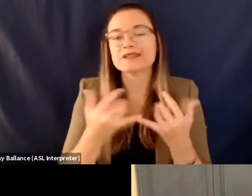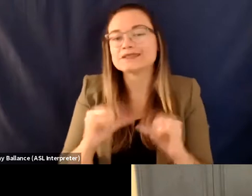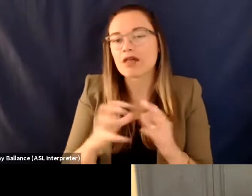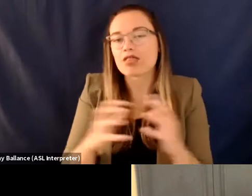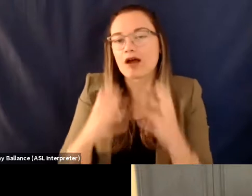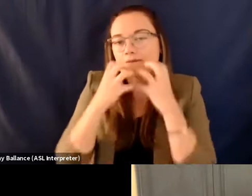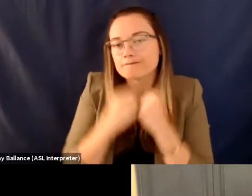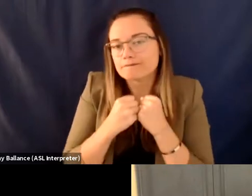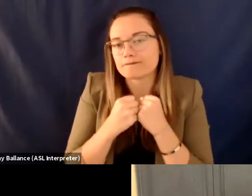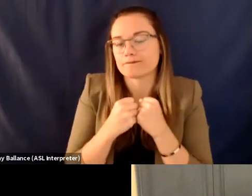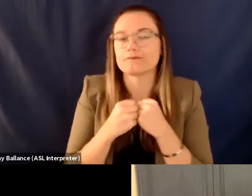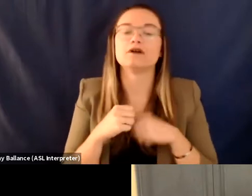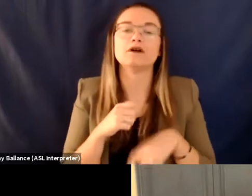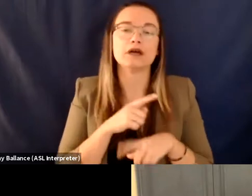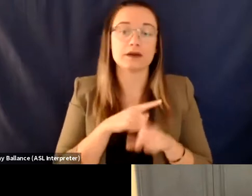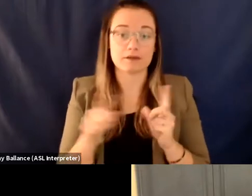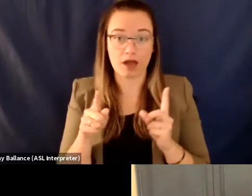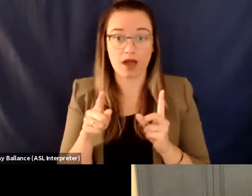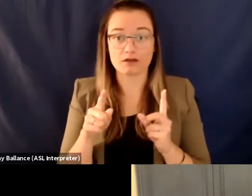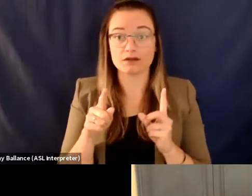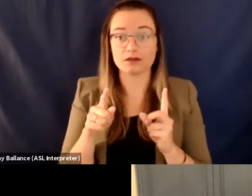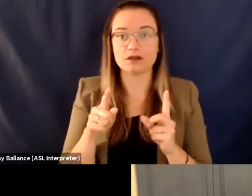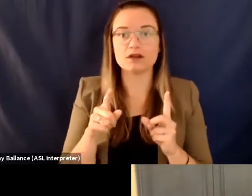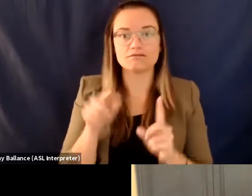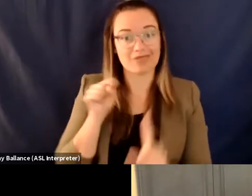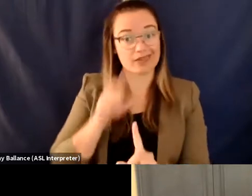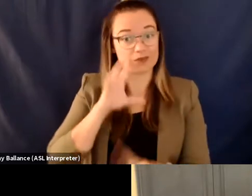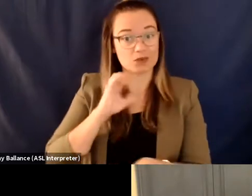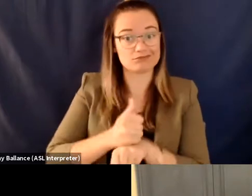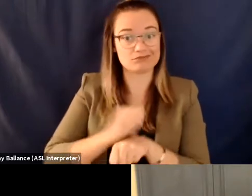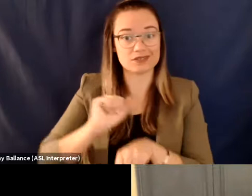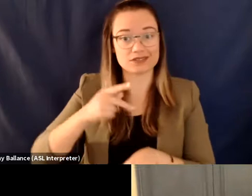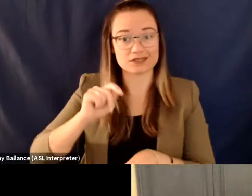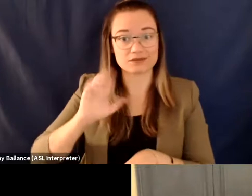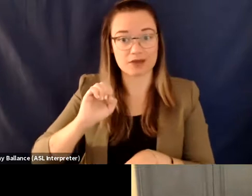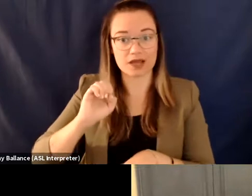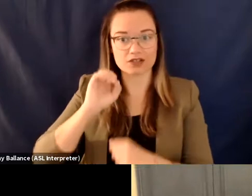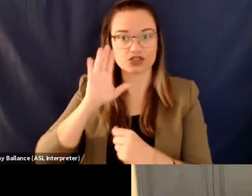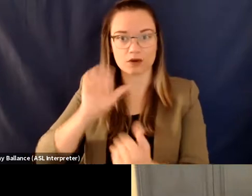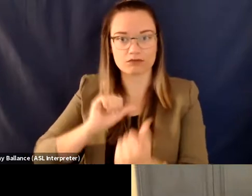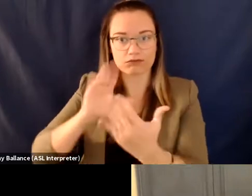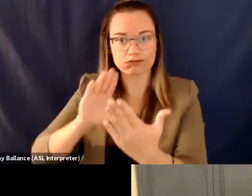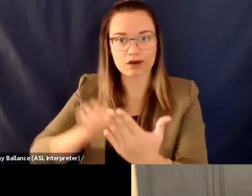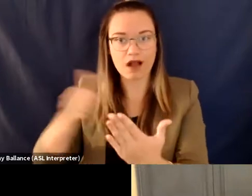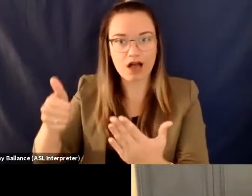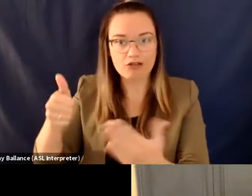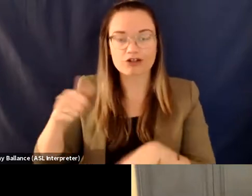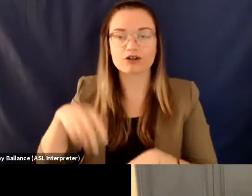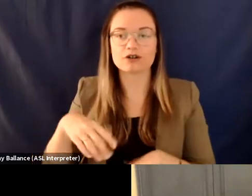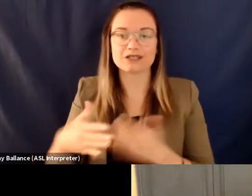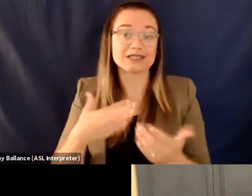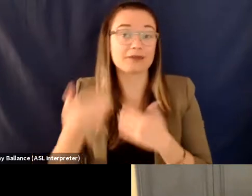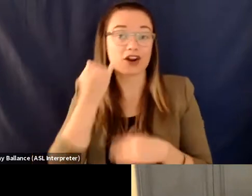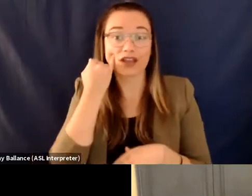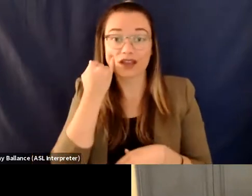the values is that it does undeniably create a space where you are confronting the other, regardless of whether you walk